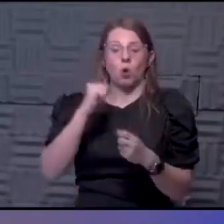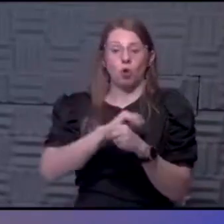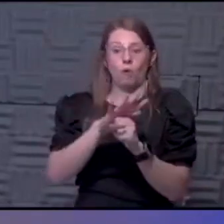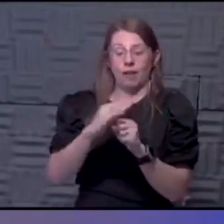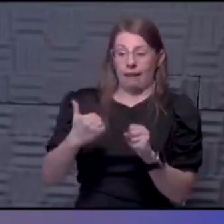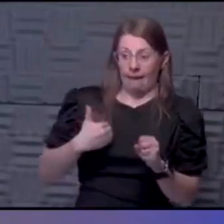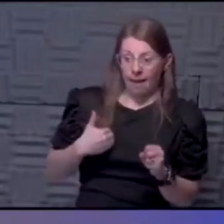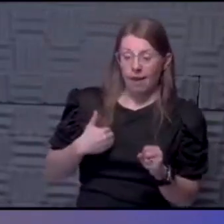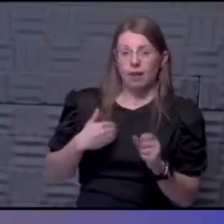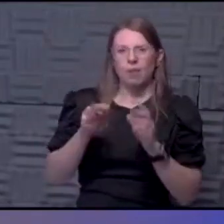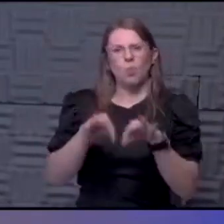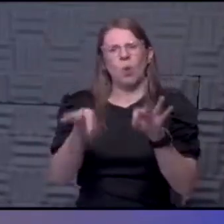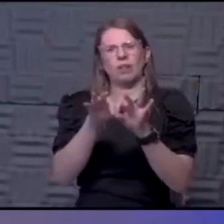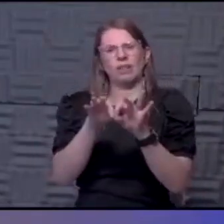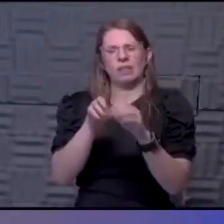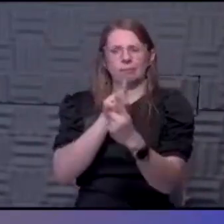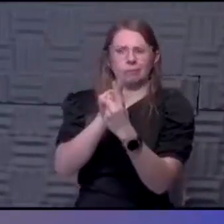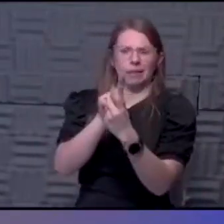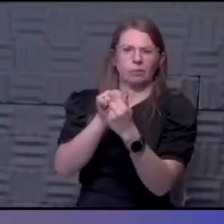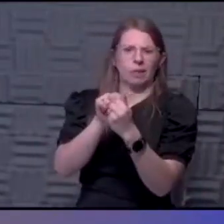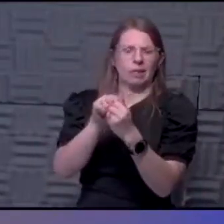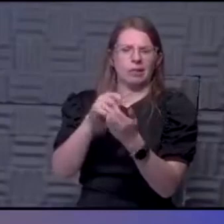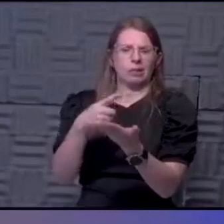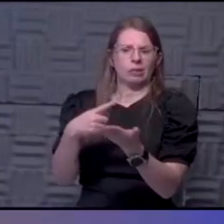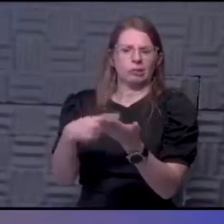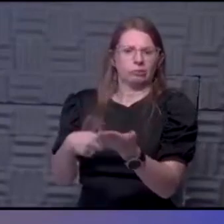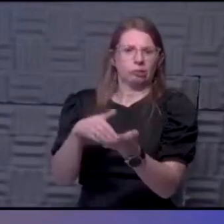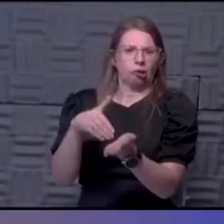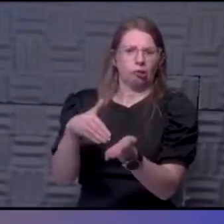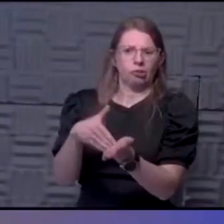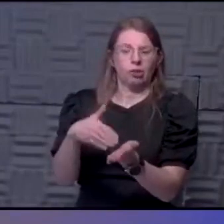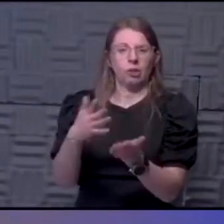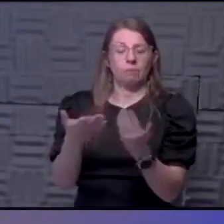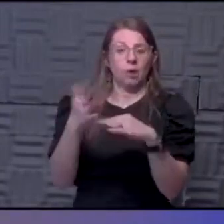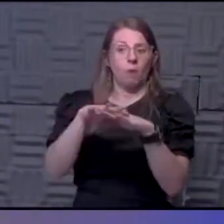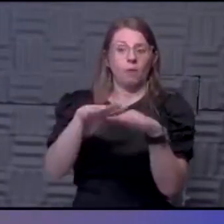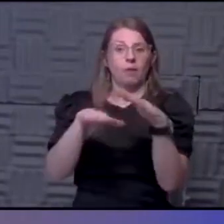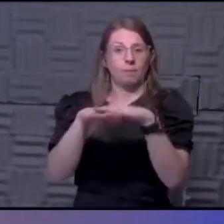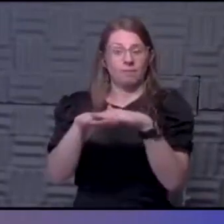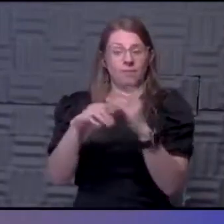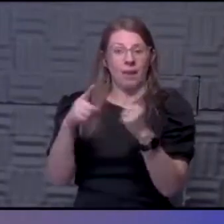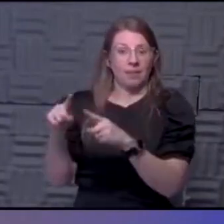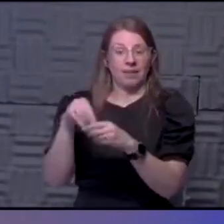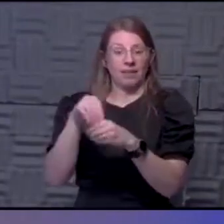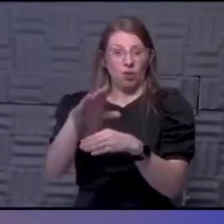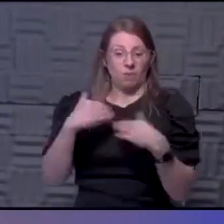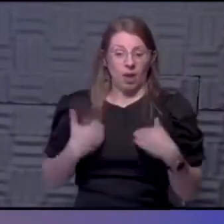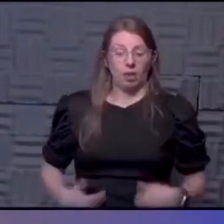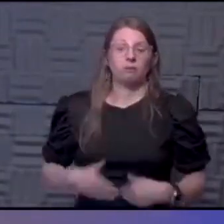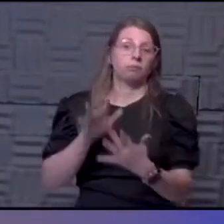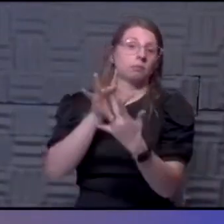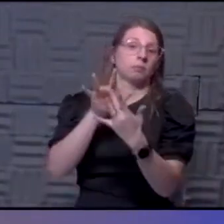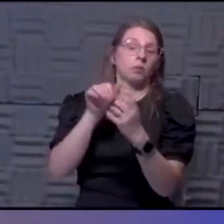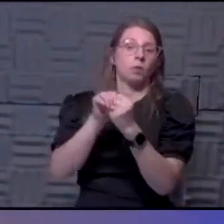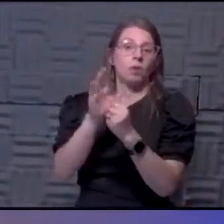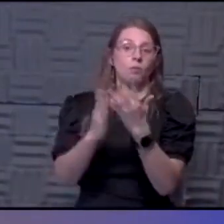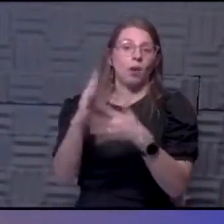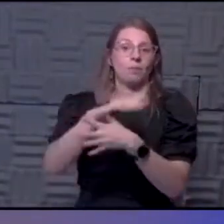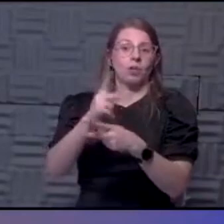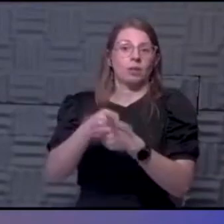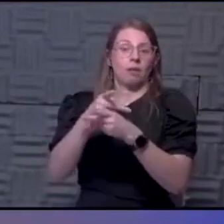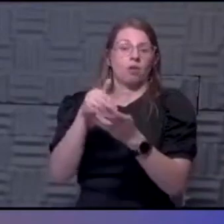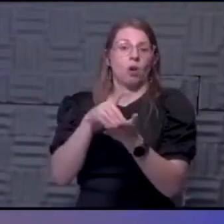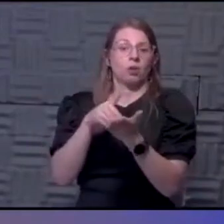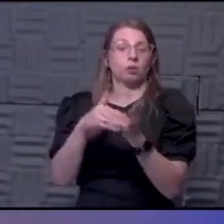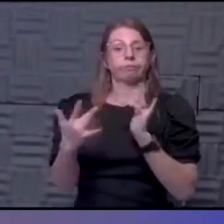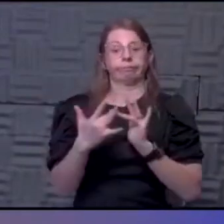those checked out. There can be overlap with other things that you'd want to know about if they're going on in your body. So, reach out to your primary care doctor, reach out to